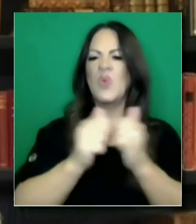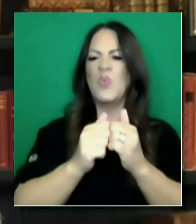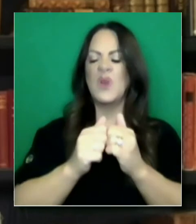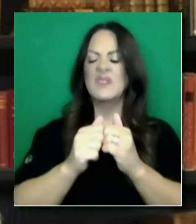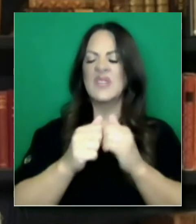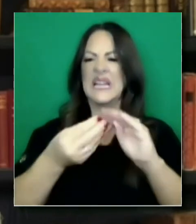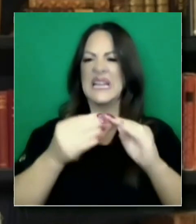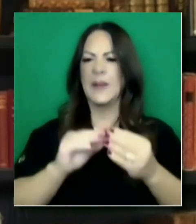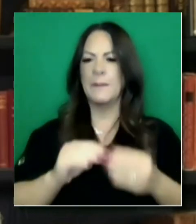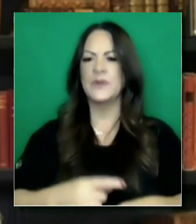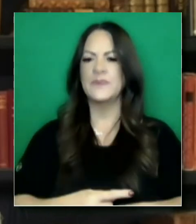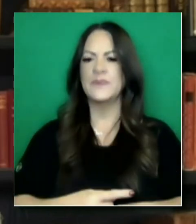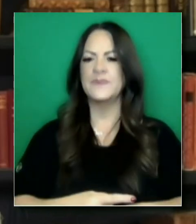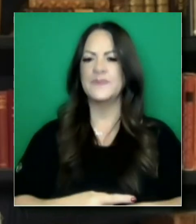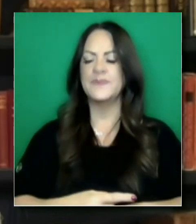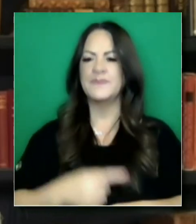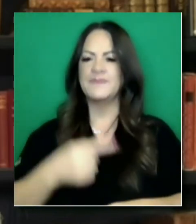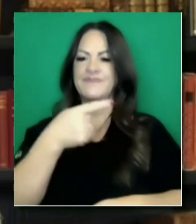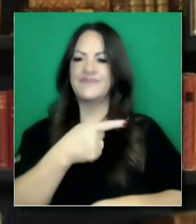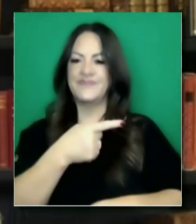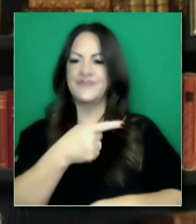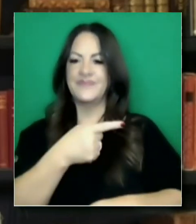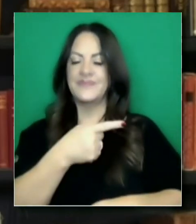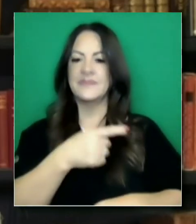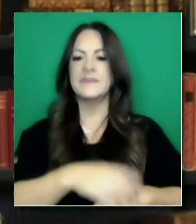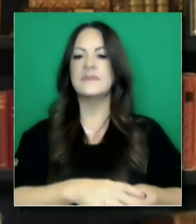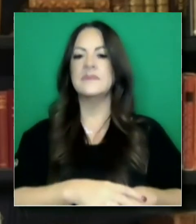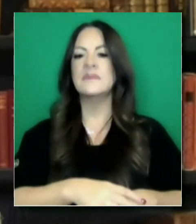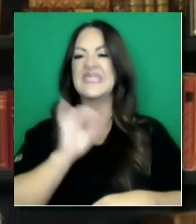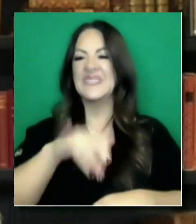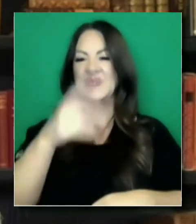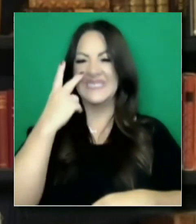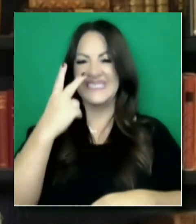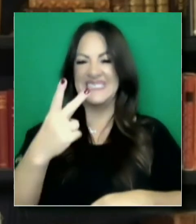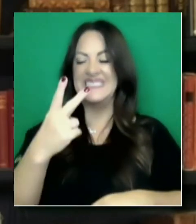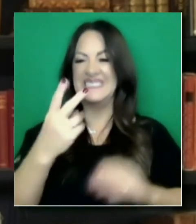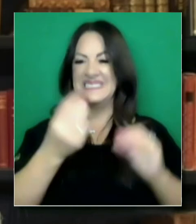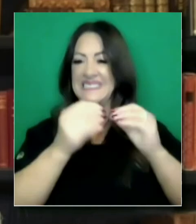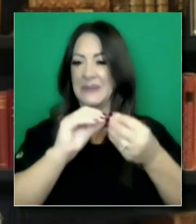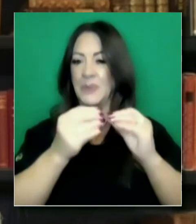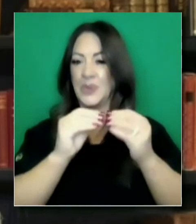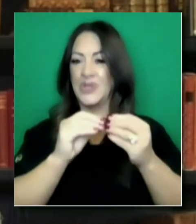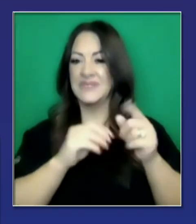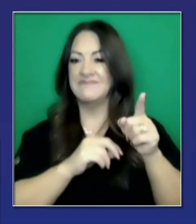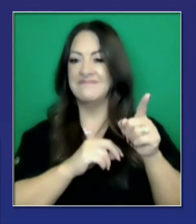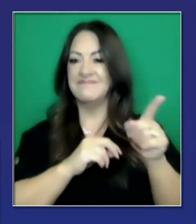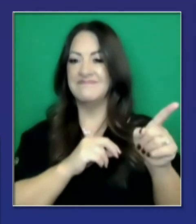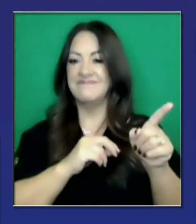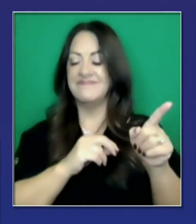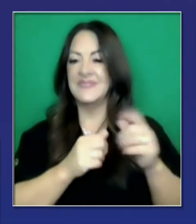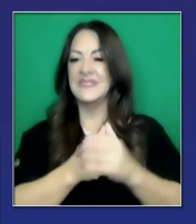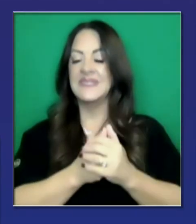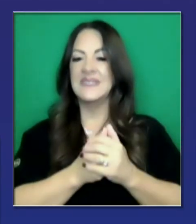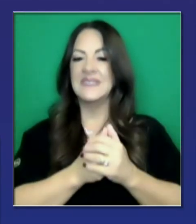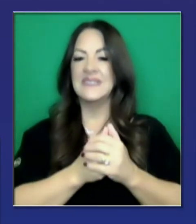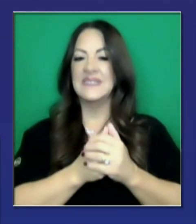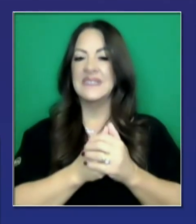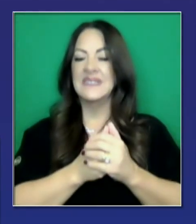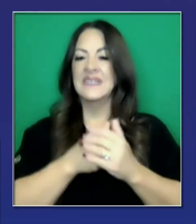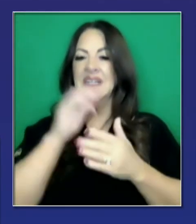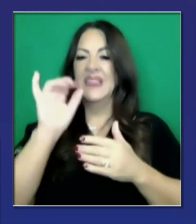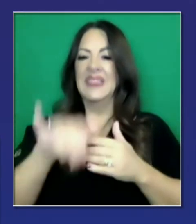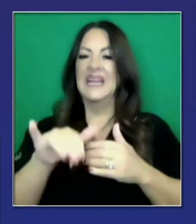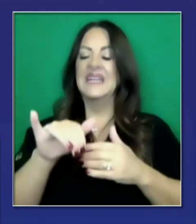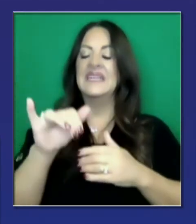case date rates and case number updates. You can see here from this slide, we're trending slightly below the 7-day average in